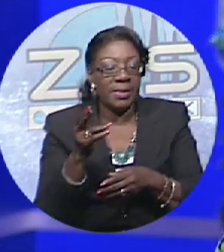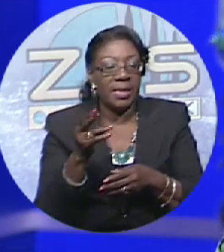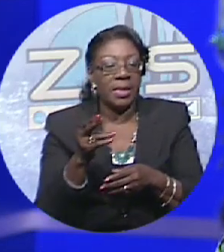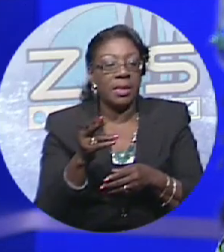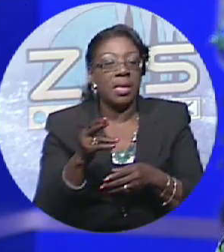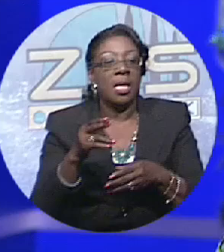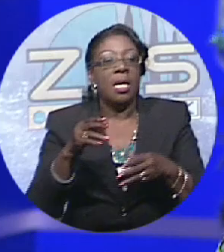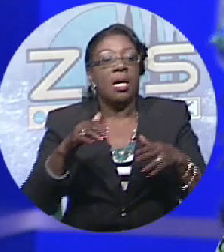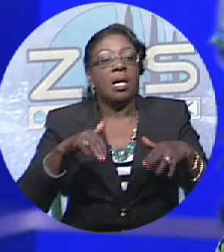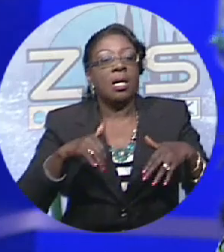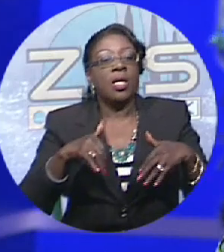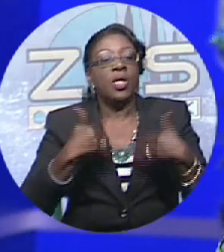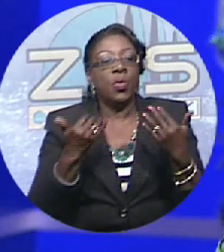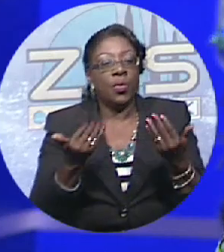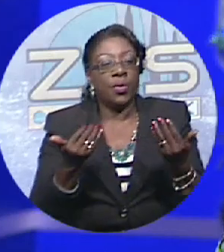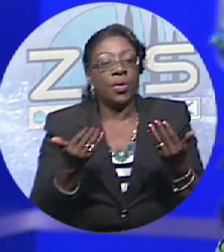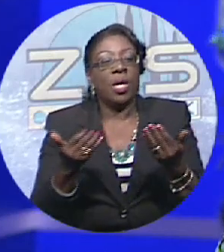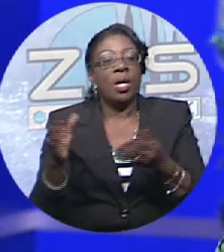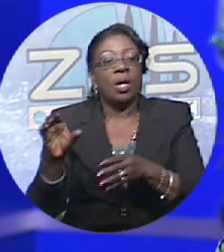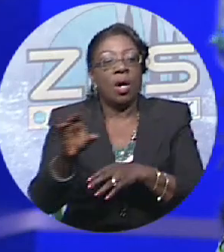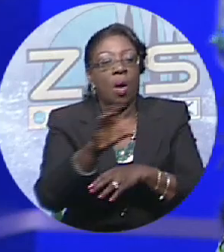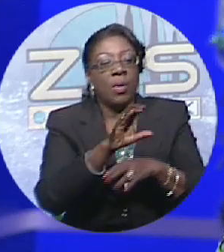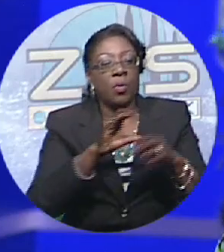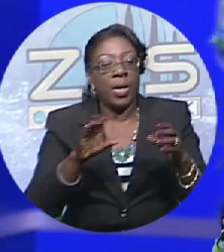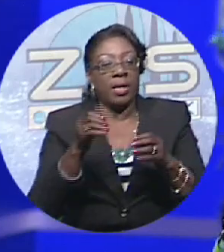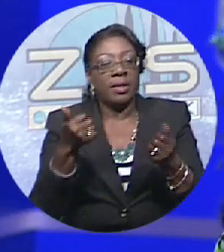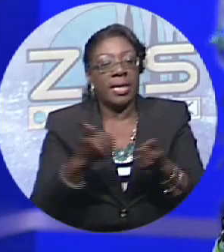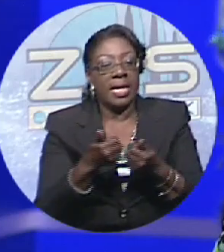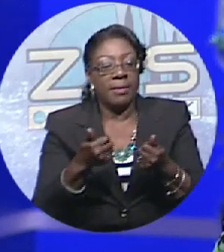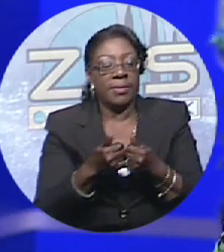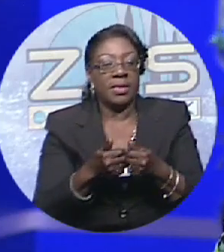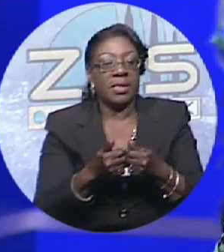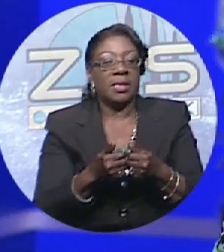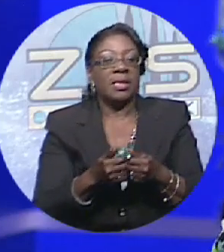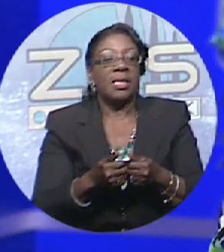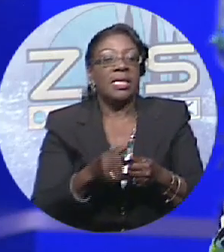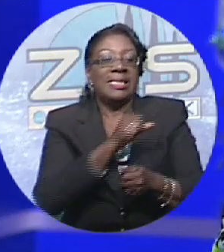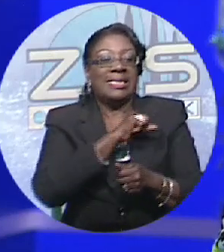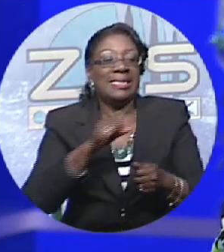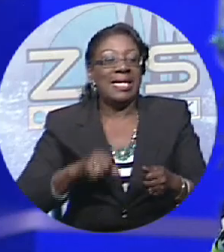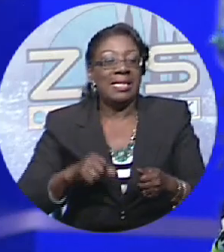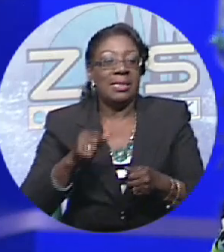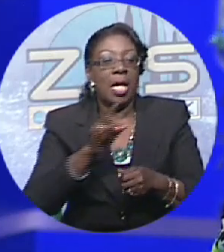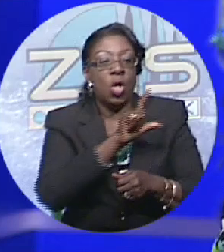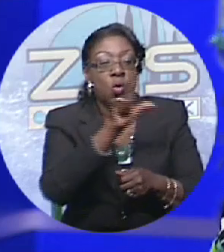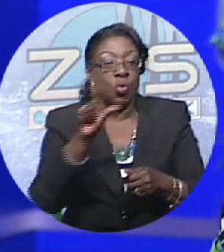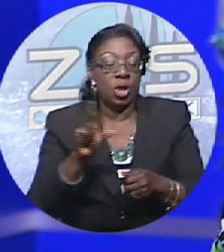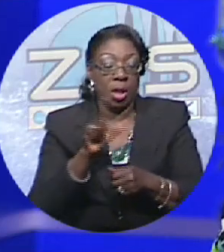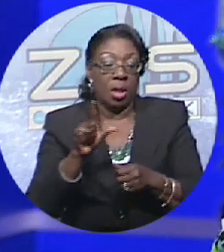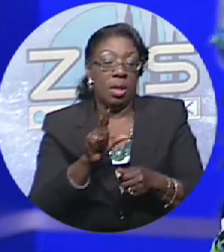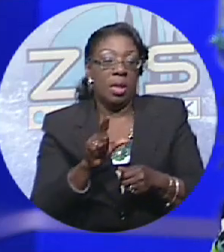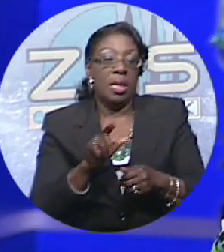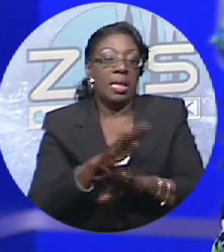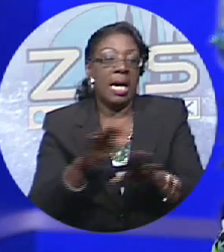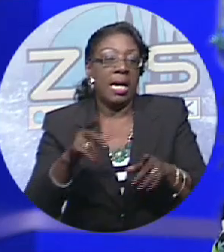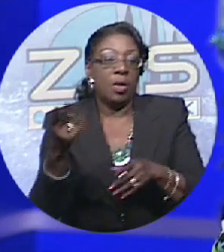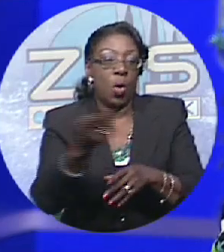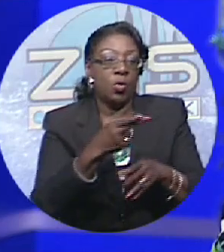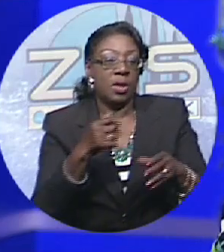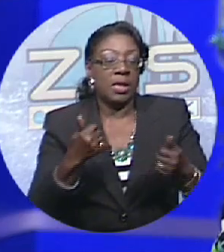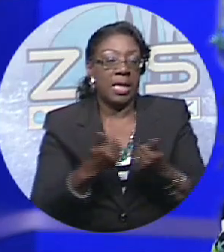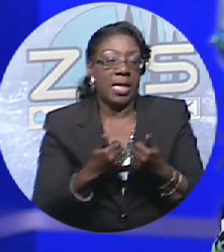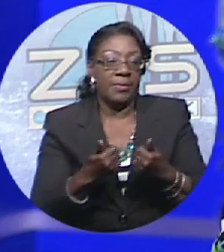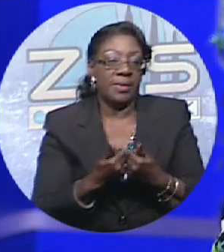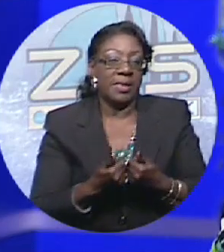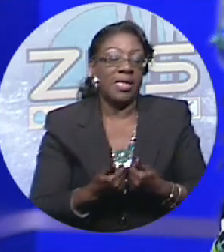in 18 sporting disciplines at the biennial games. But the question now, is the Bahamas equipped to host all these